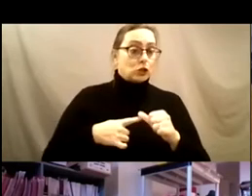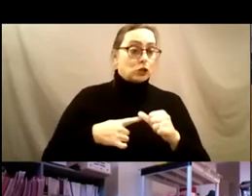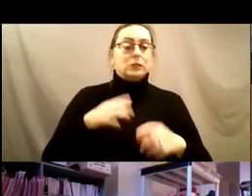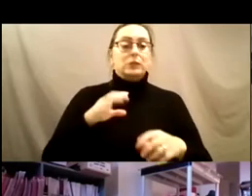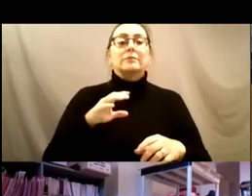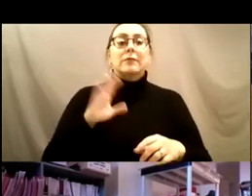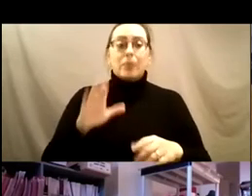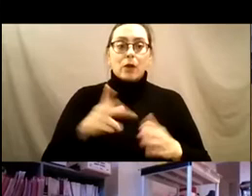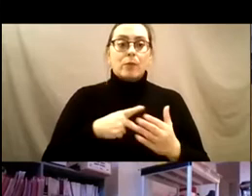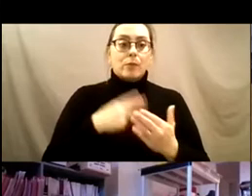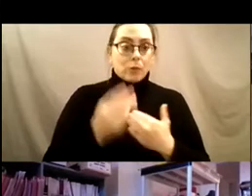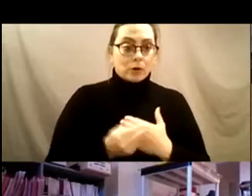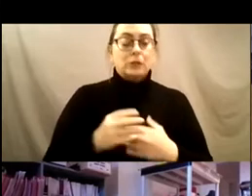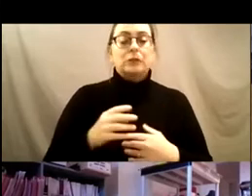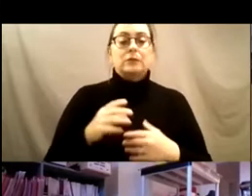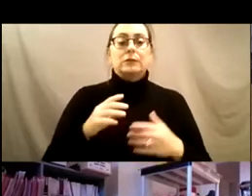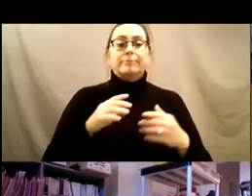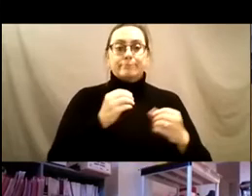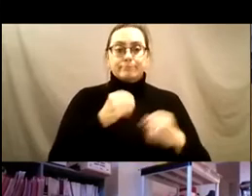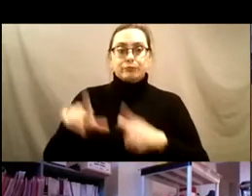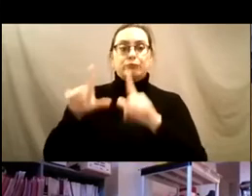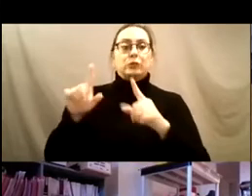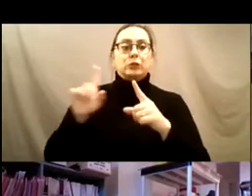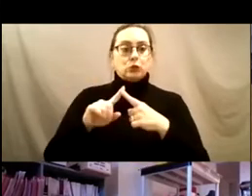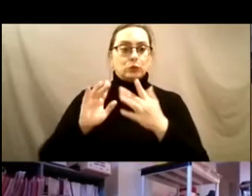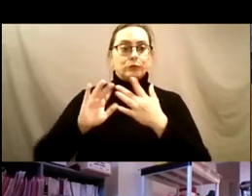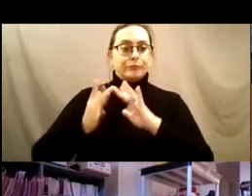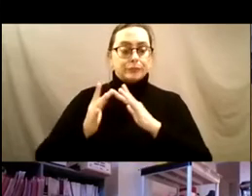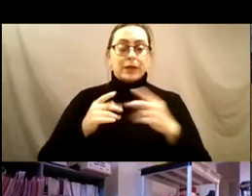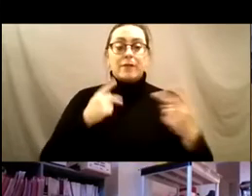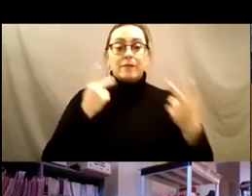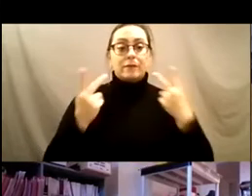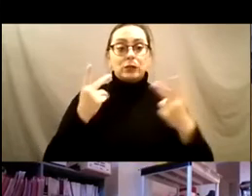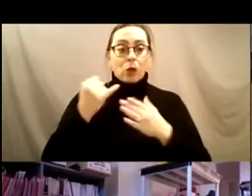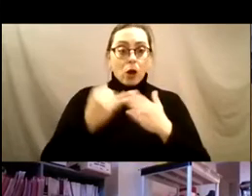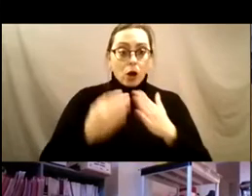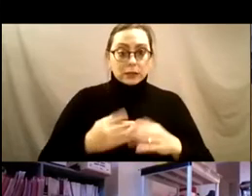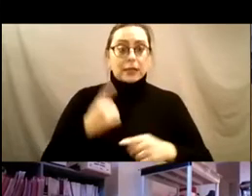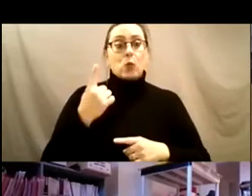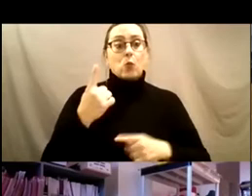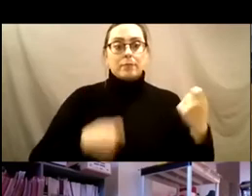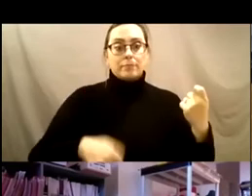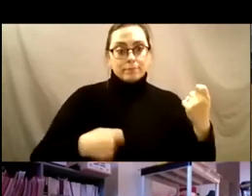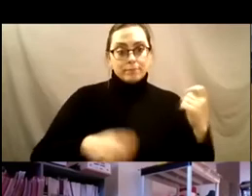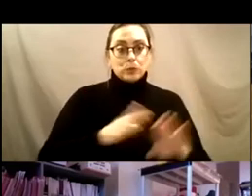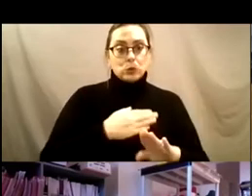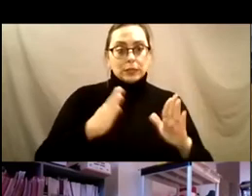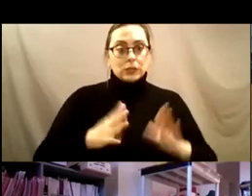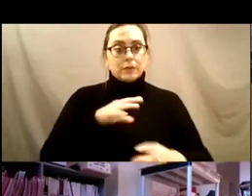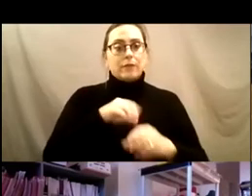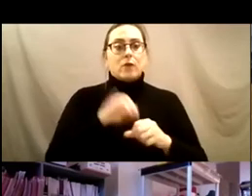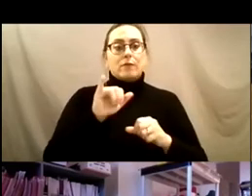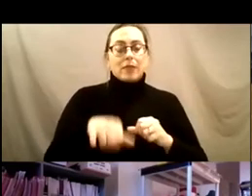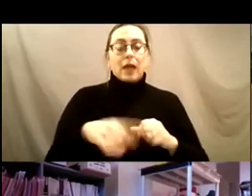Exchange online to our website. We had visual artists and one musician take part. We